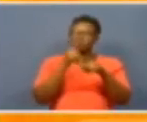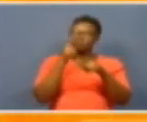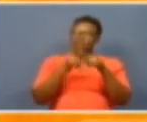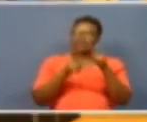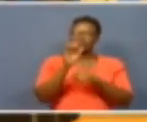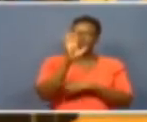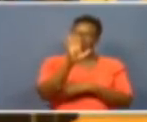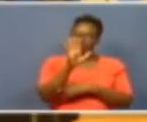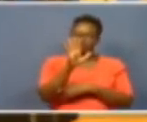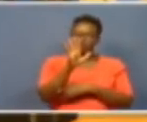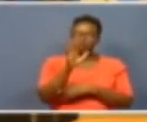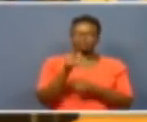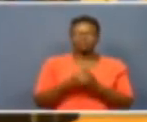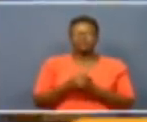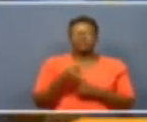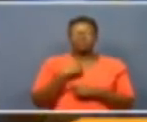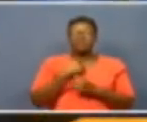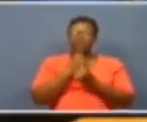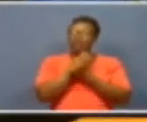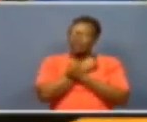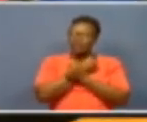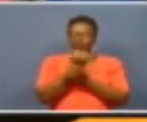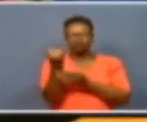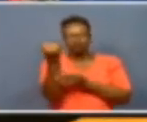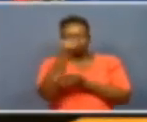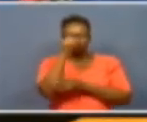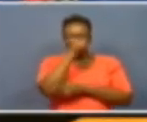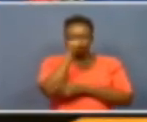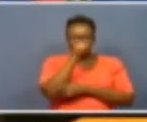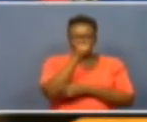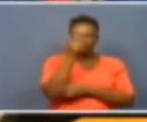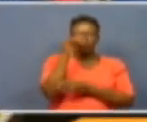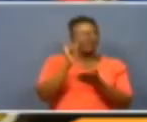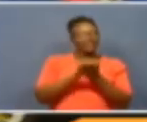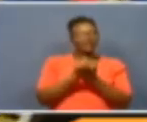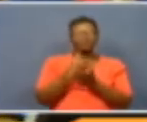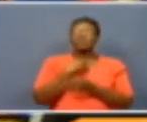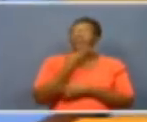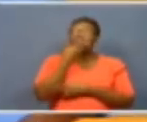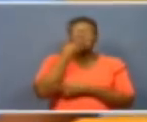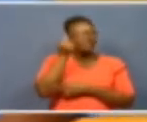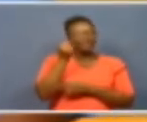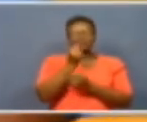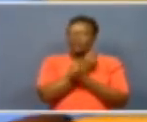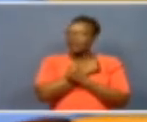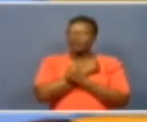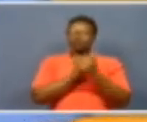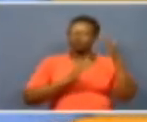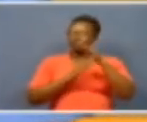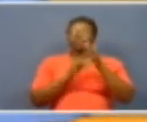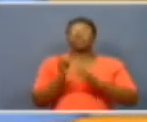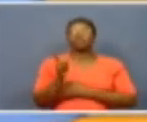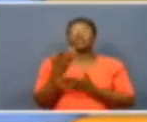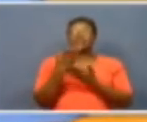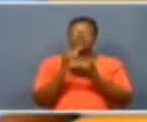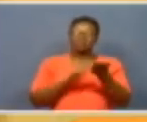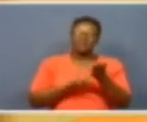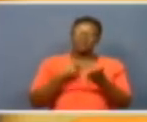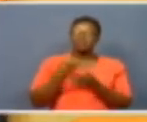liked drawing cartoons because they are my favorite things. Sometimes I even draw